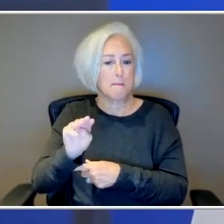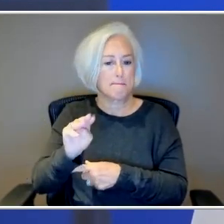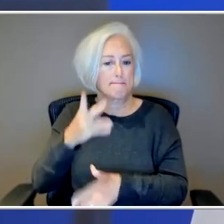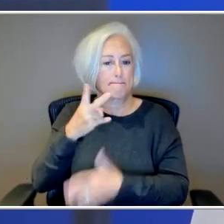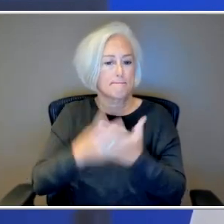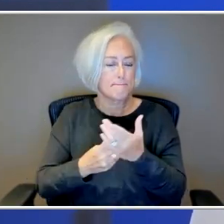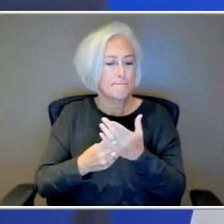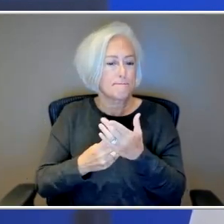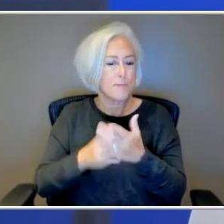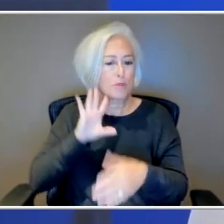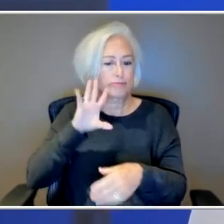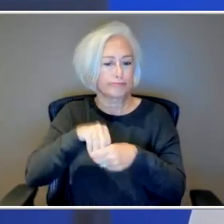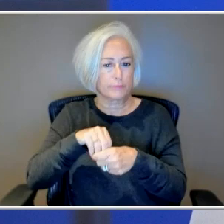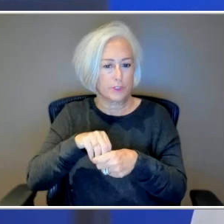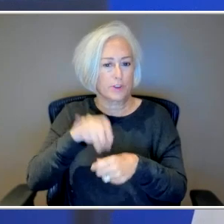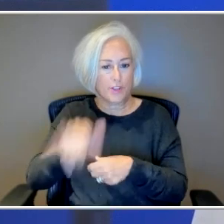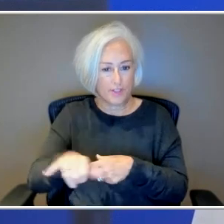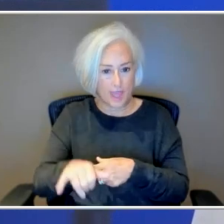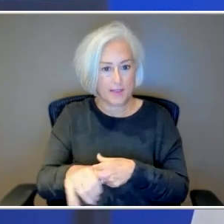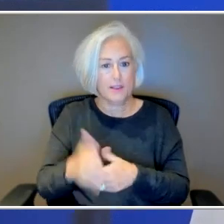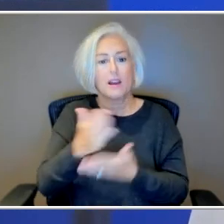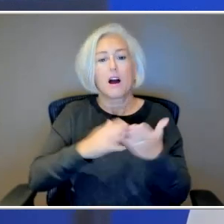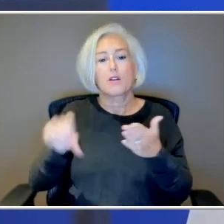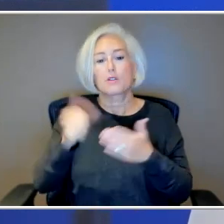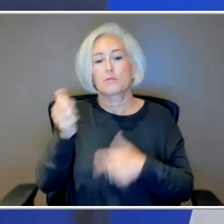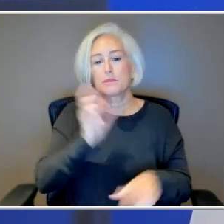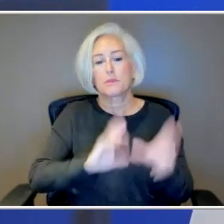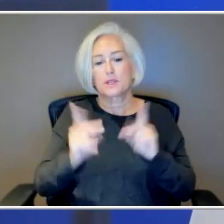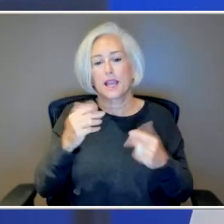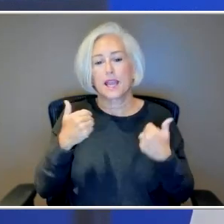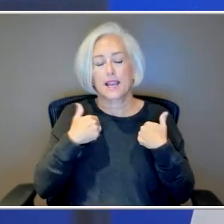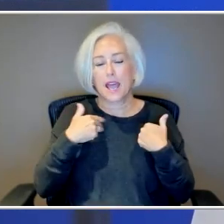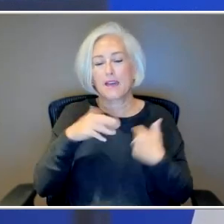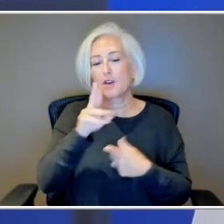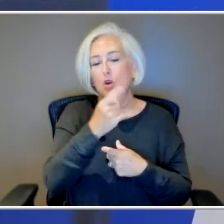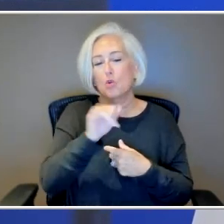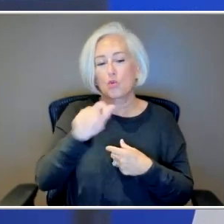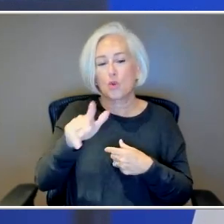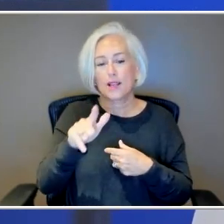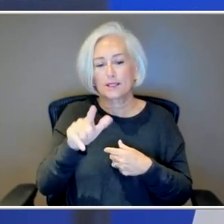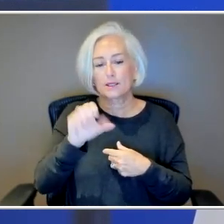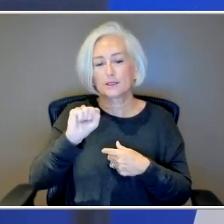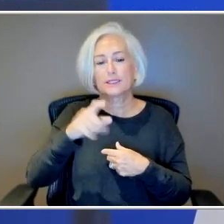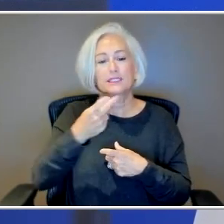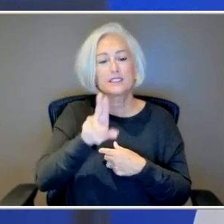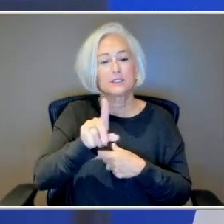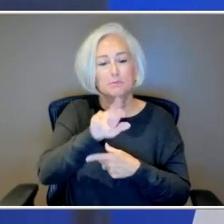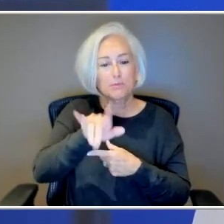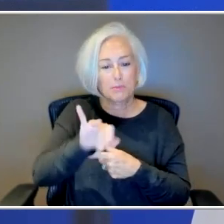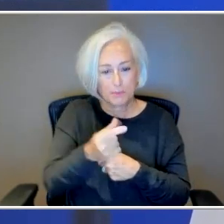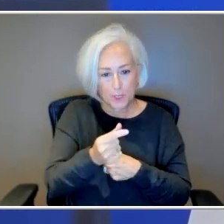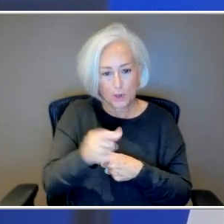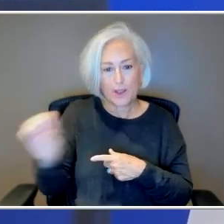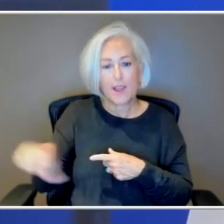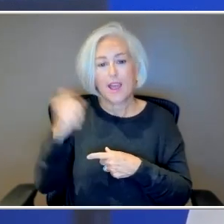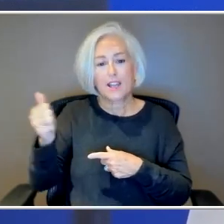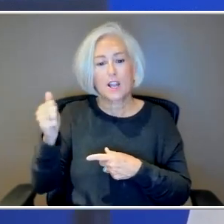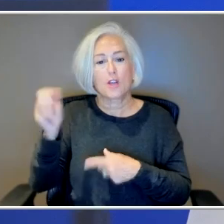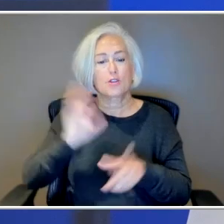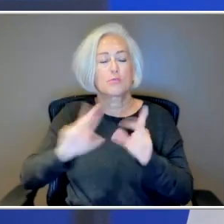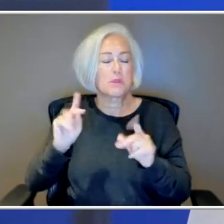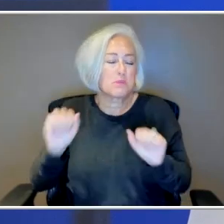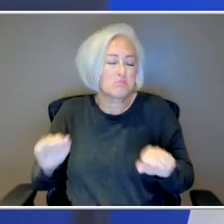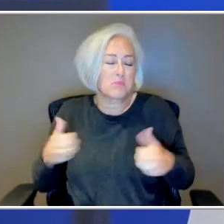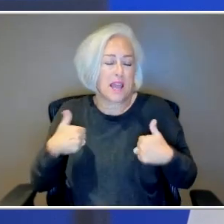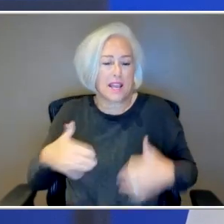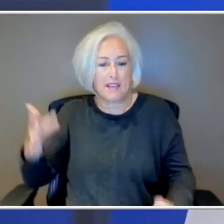sclerosing cholangitis. They can have rectal sparing. Otherwise, every ulcerative colitis patient actually will have disease in the rectum. So if the disease is